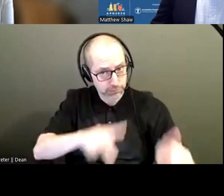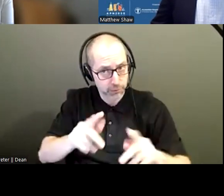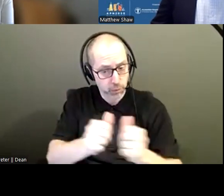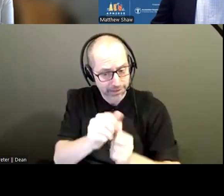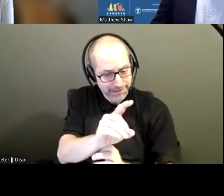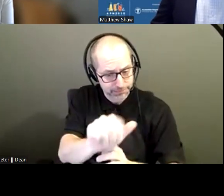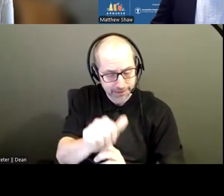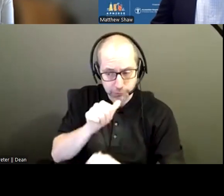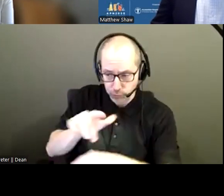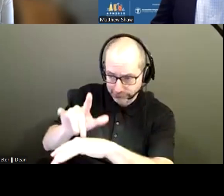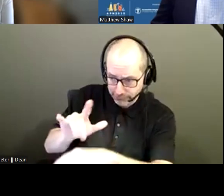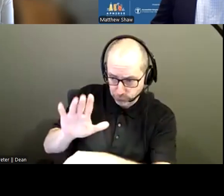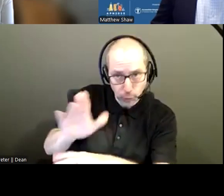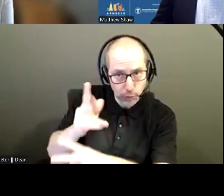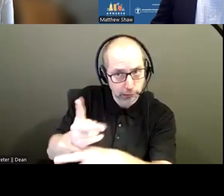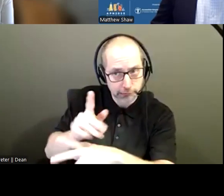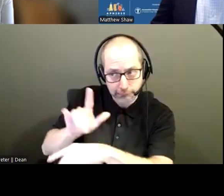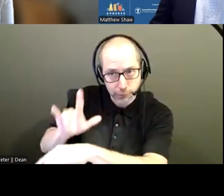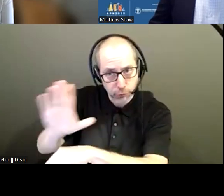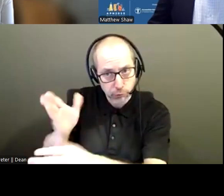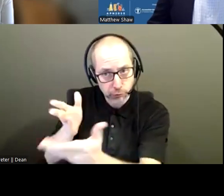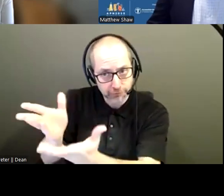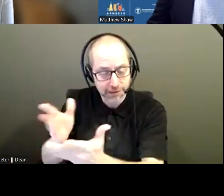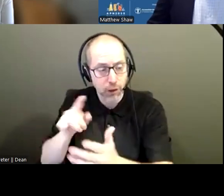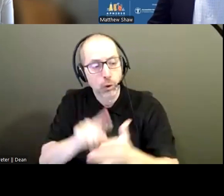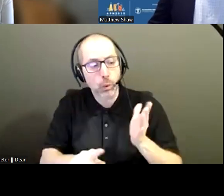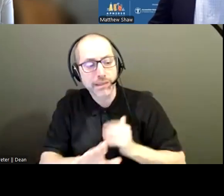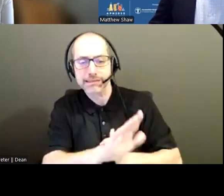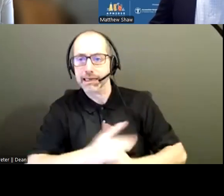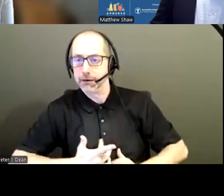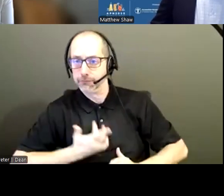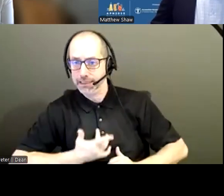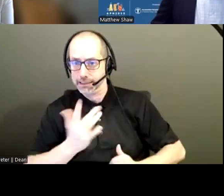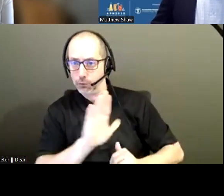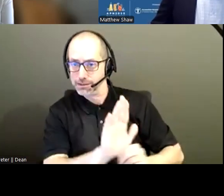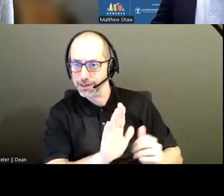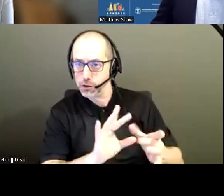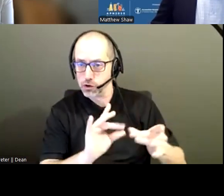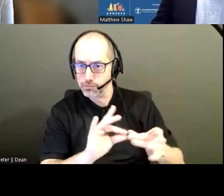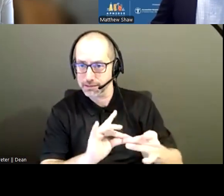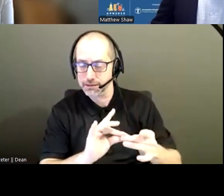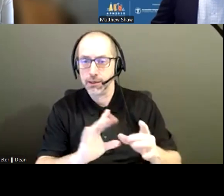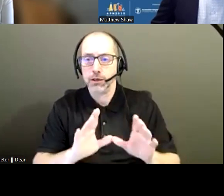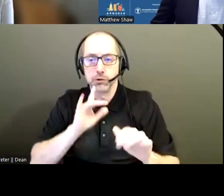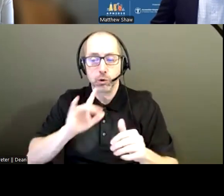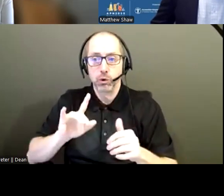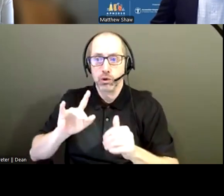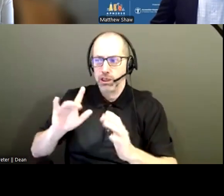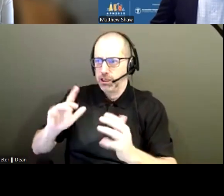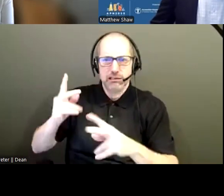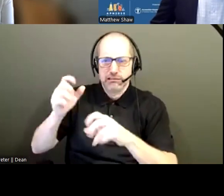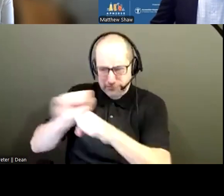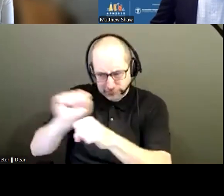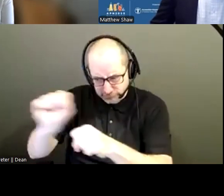your programs or products? Um, I find that when we take that step back, it helps us to